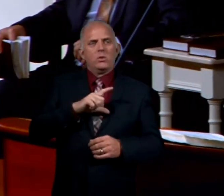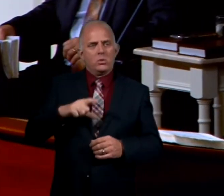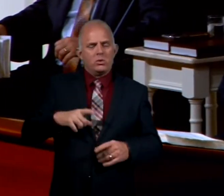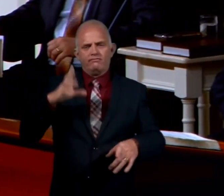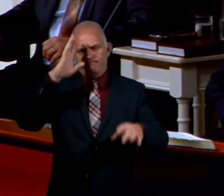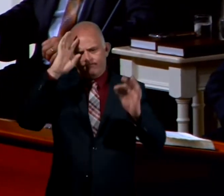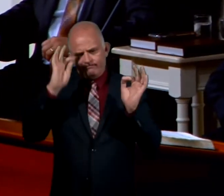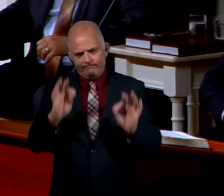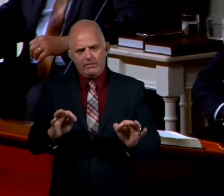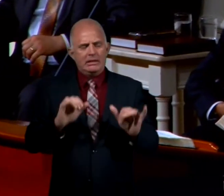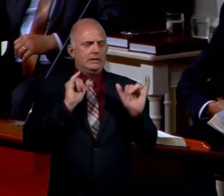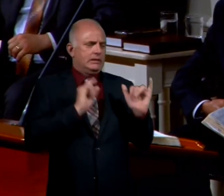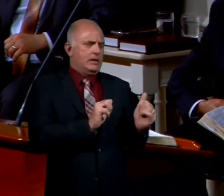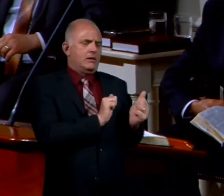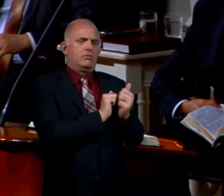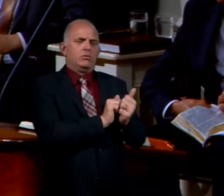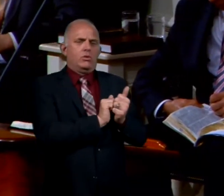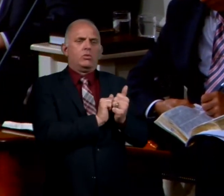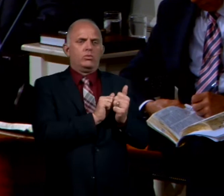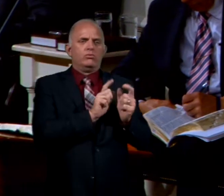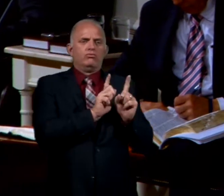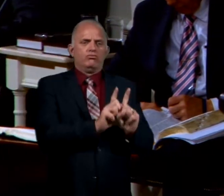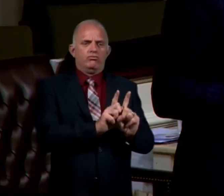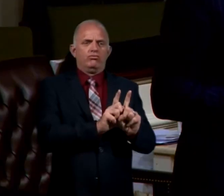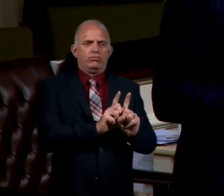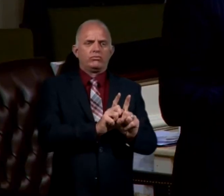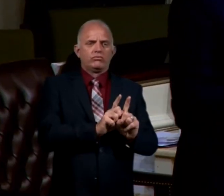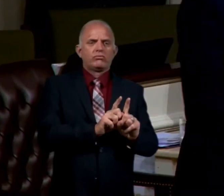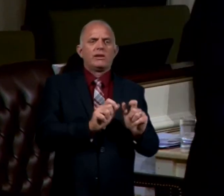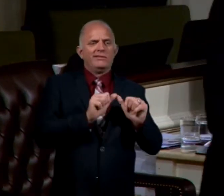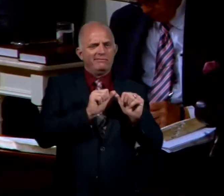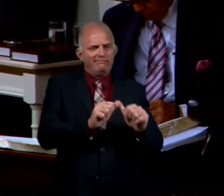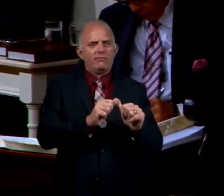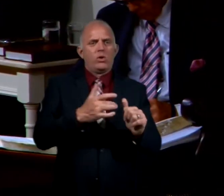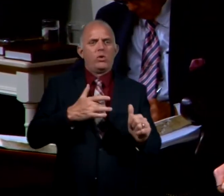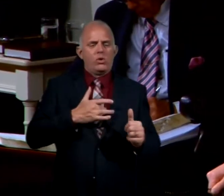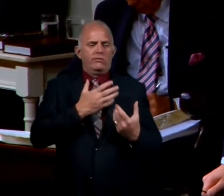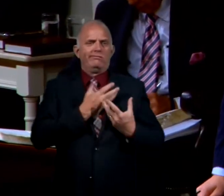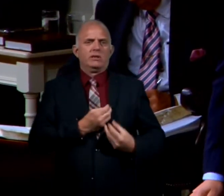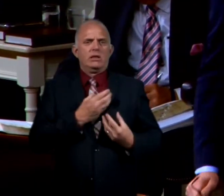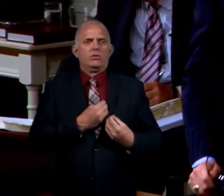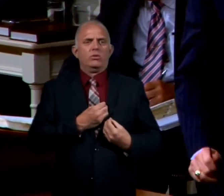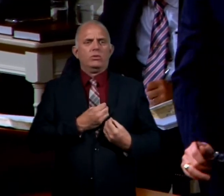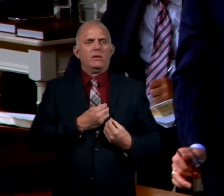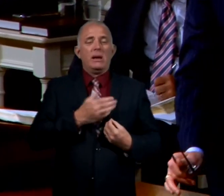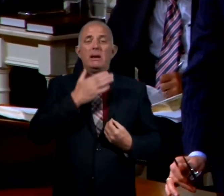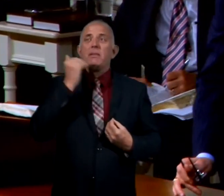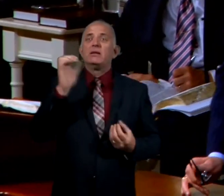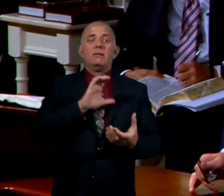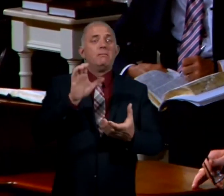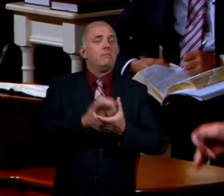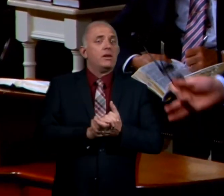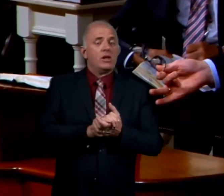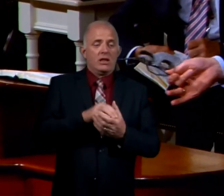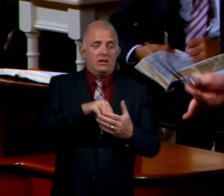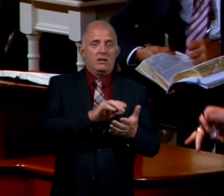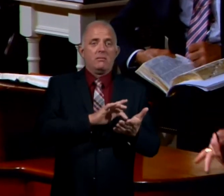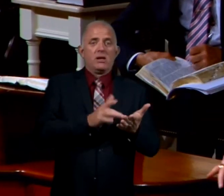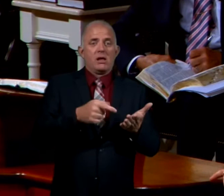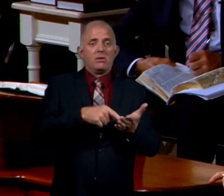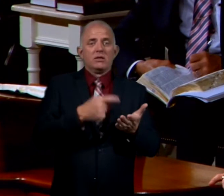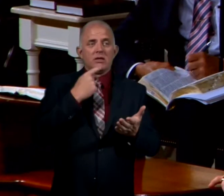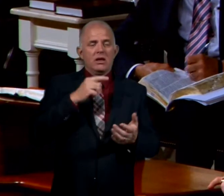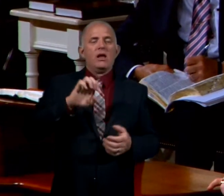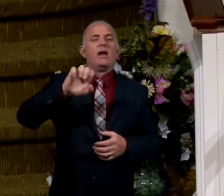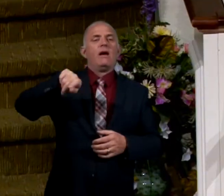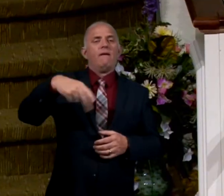stay. And then keep your heart tender. One of the best marriage verses you can find in the Bible is Ephesians